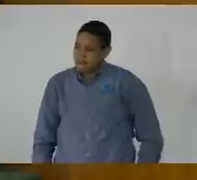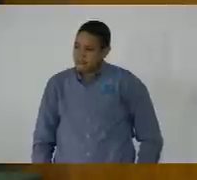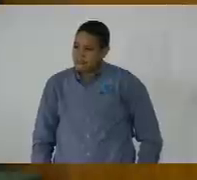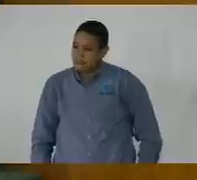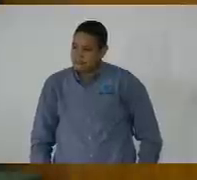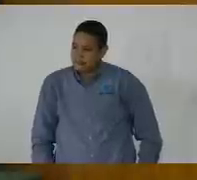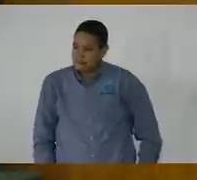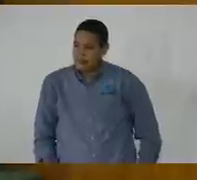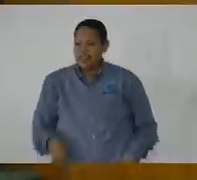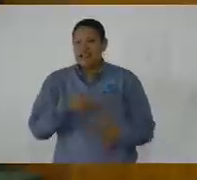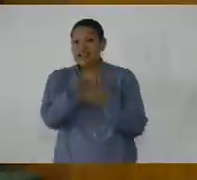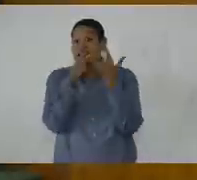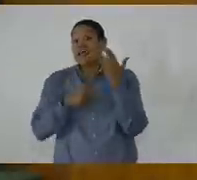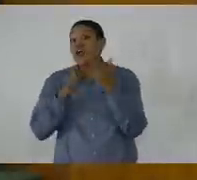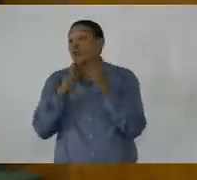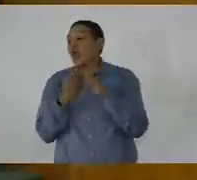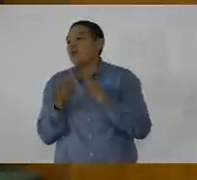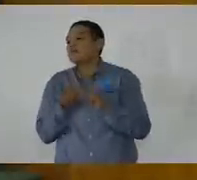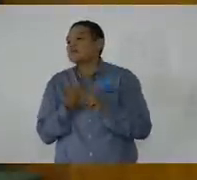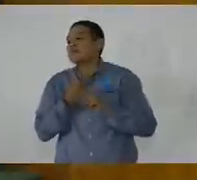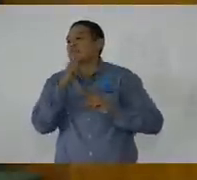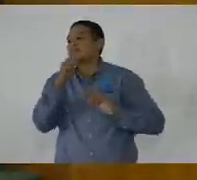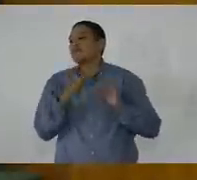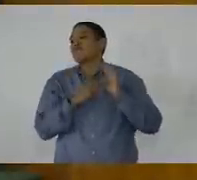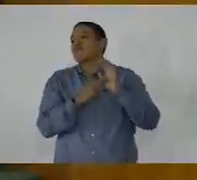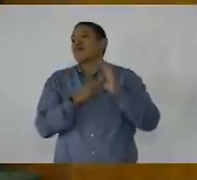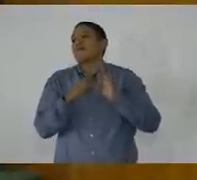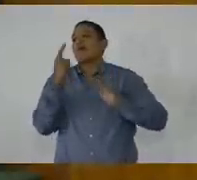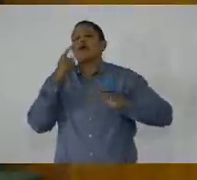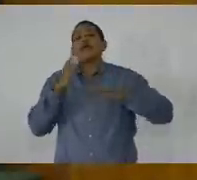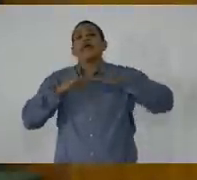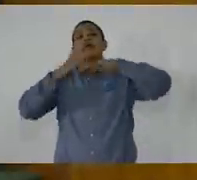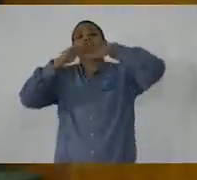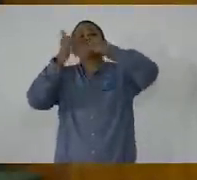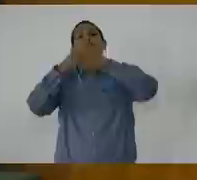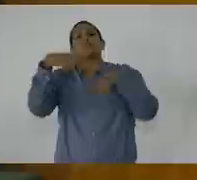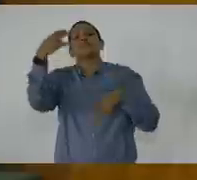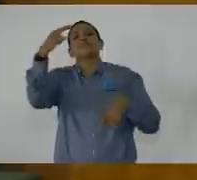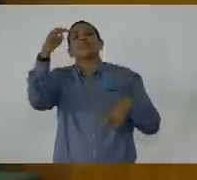These numbers, Madam Speaker, represents an increase of